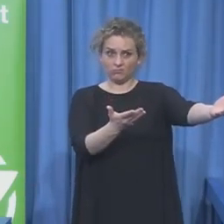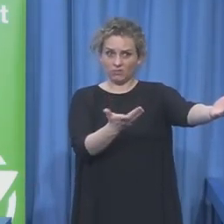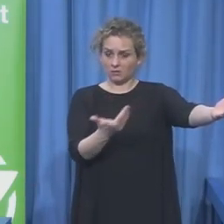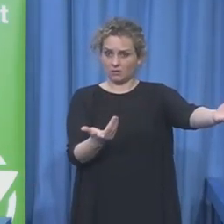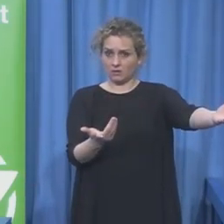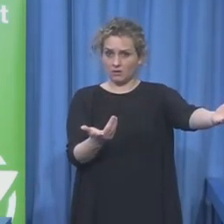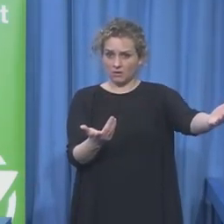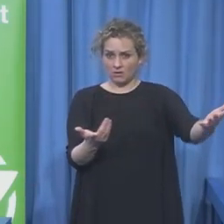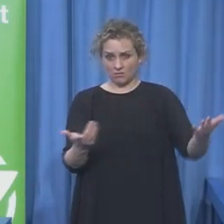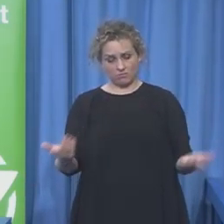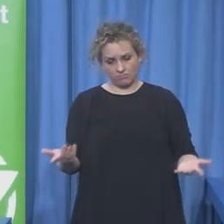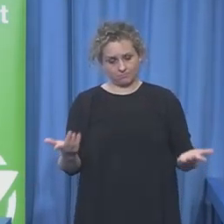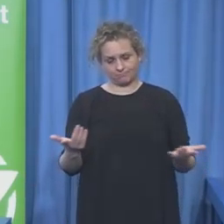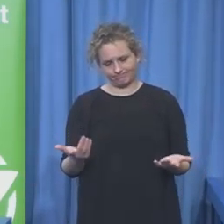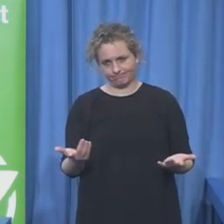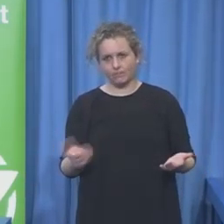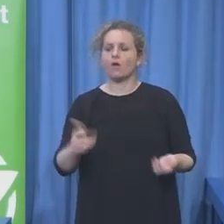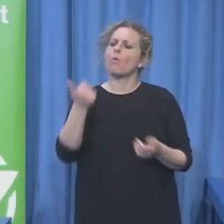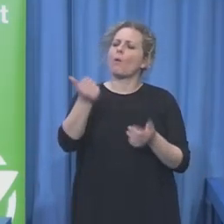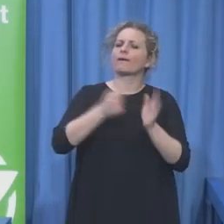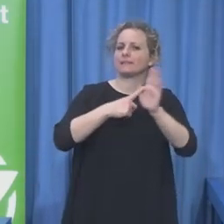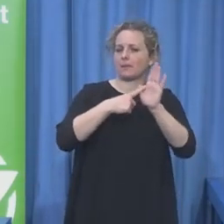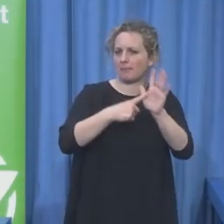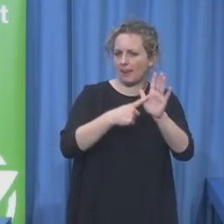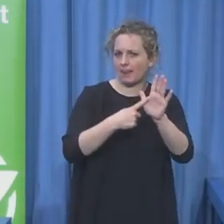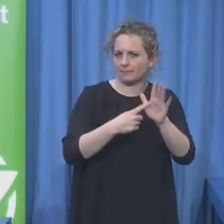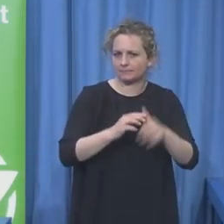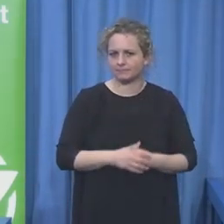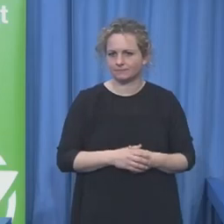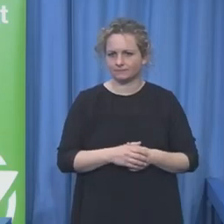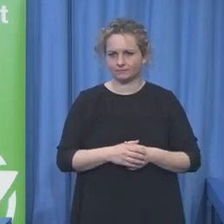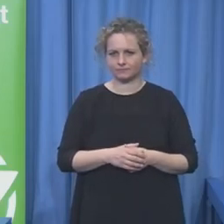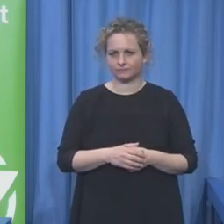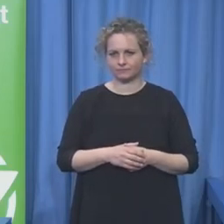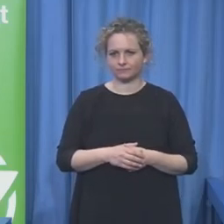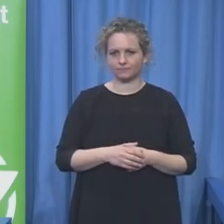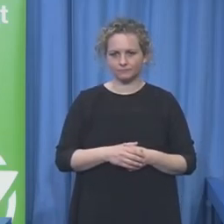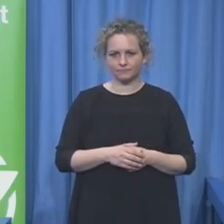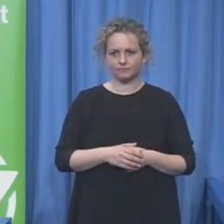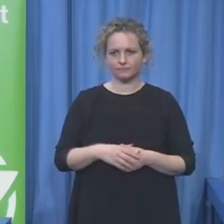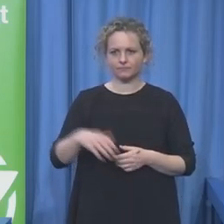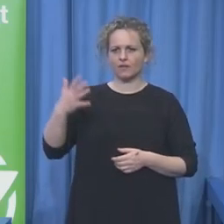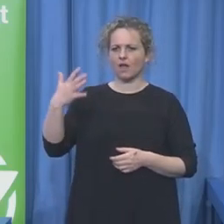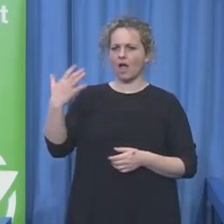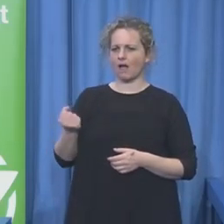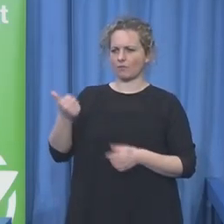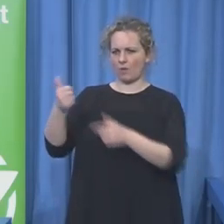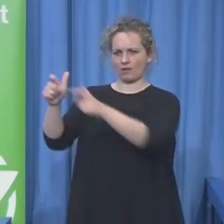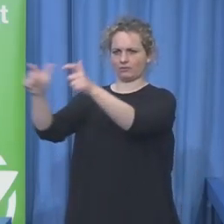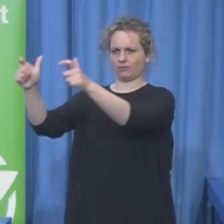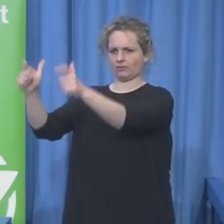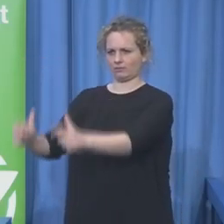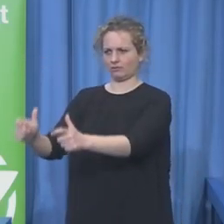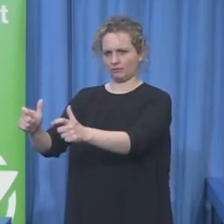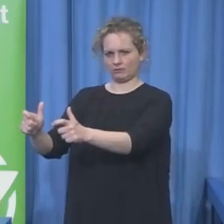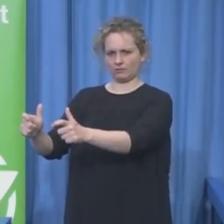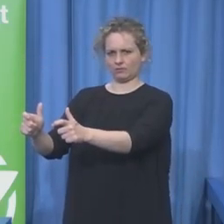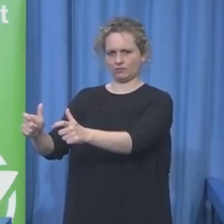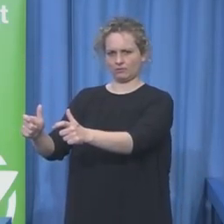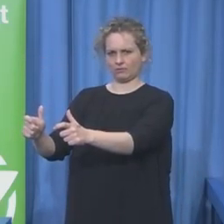he started to open the first community-based service, the community, the neighbors, heard that in danger people will come